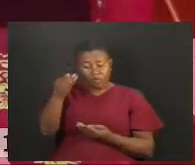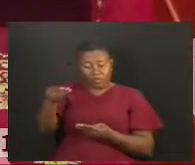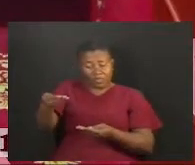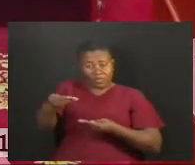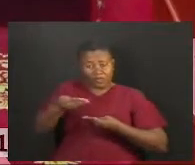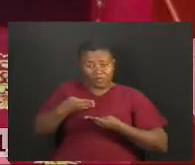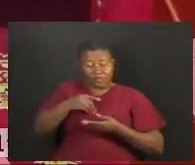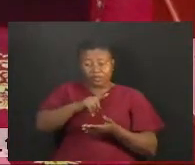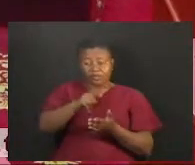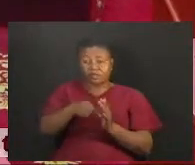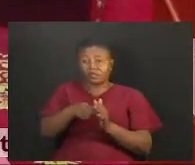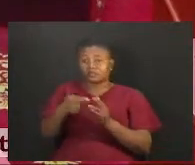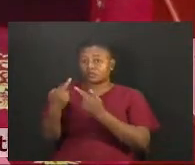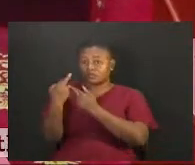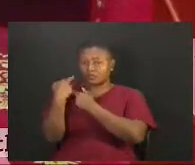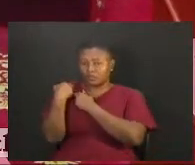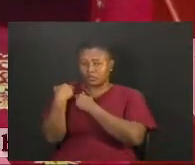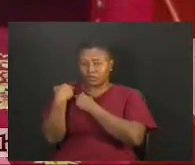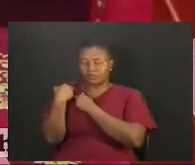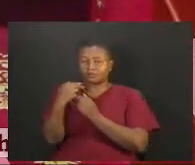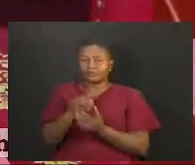this responsibility.